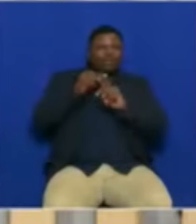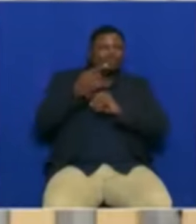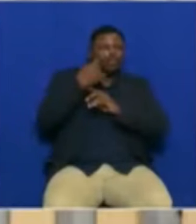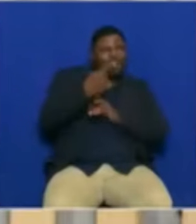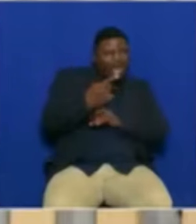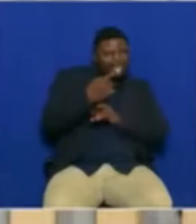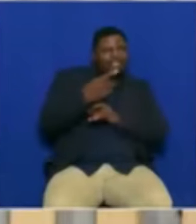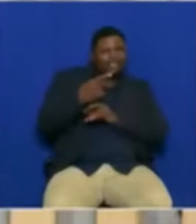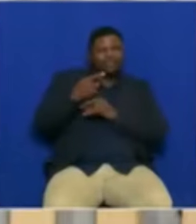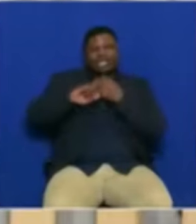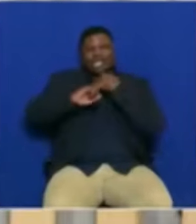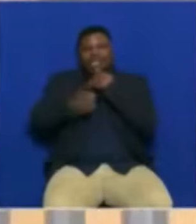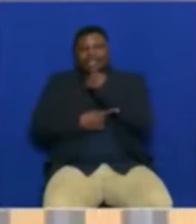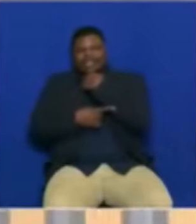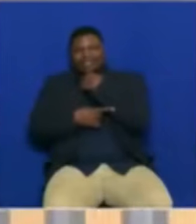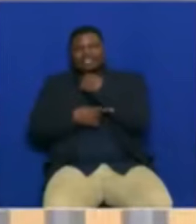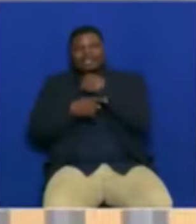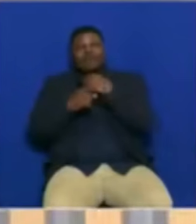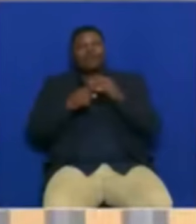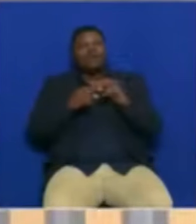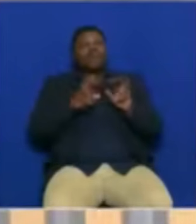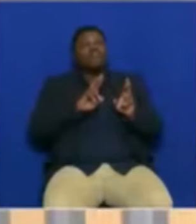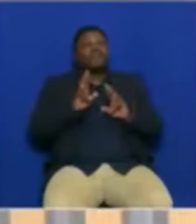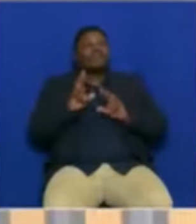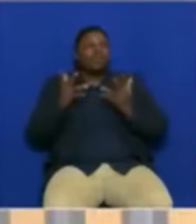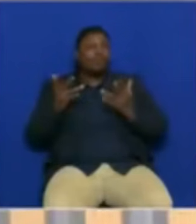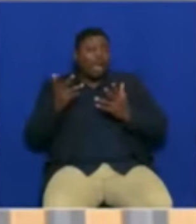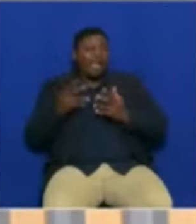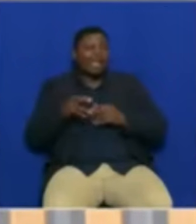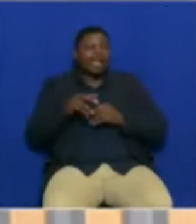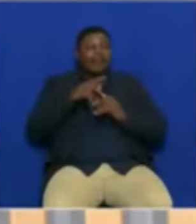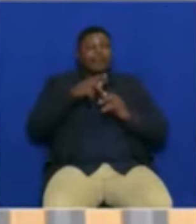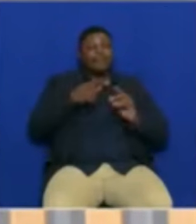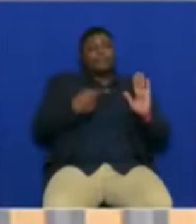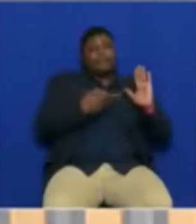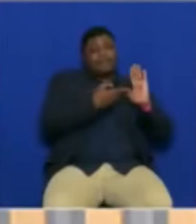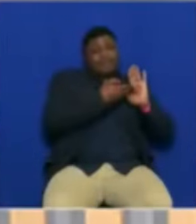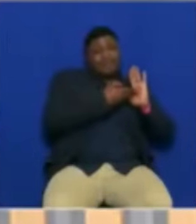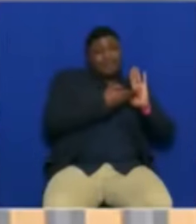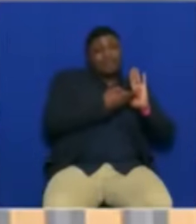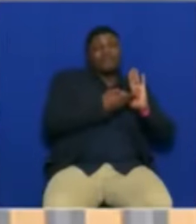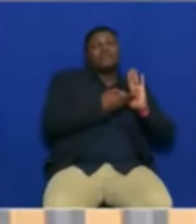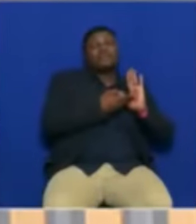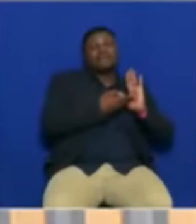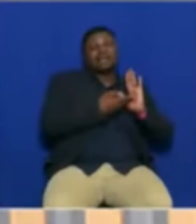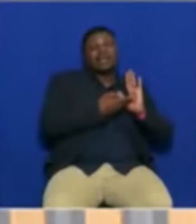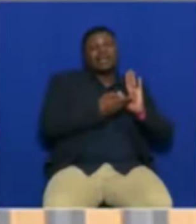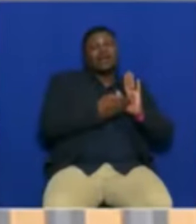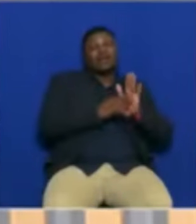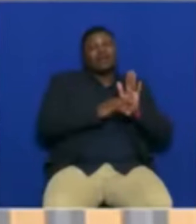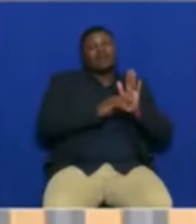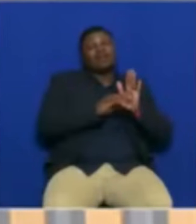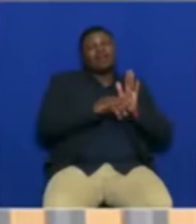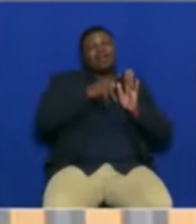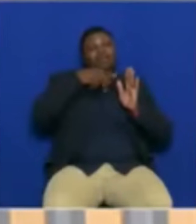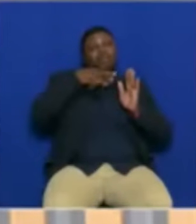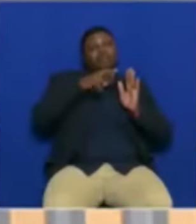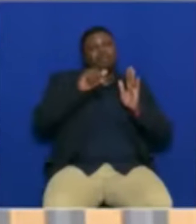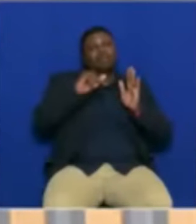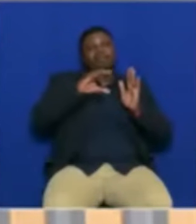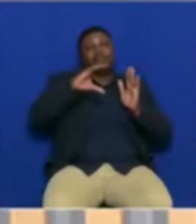On the on charge. all the counts. All your counts are PRECA-based counts, except for one.